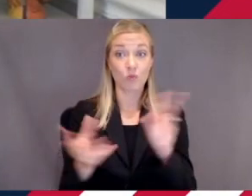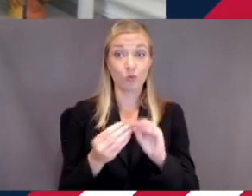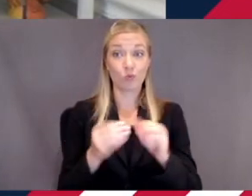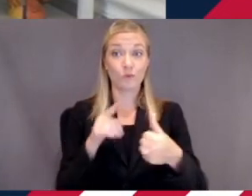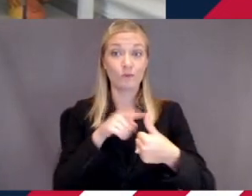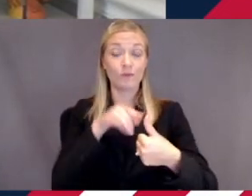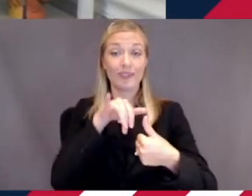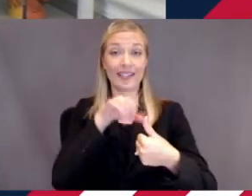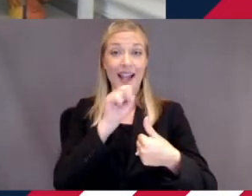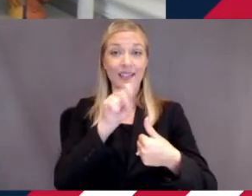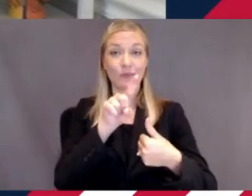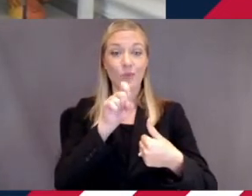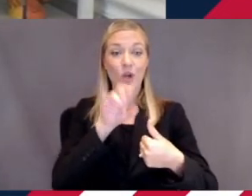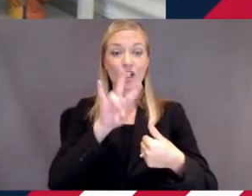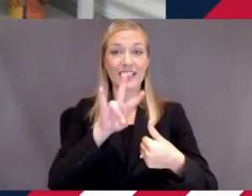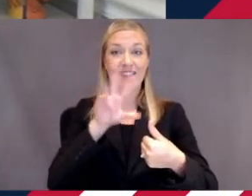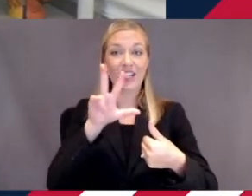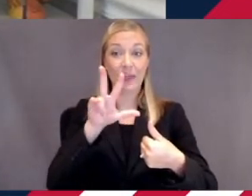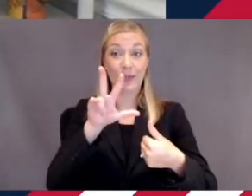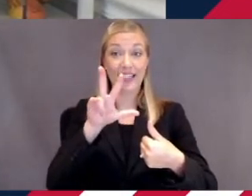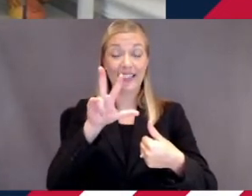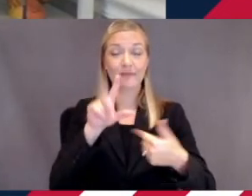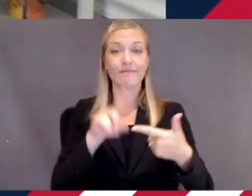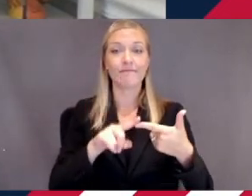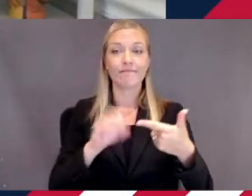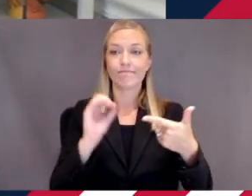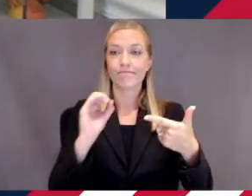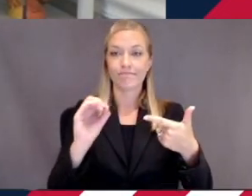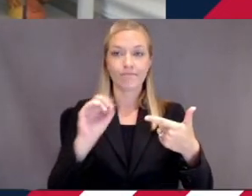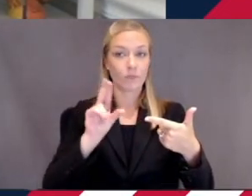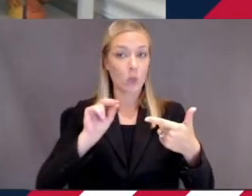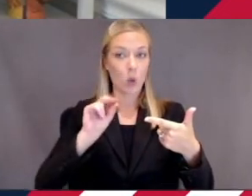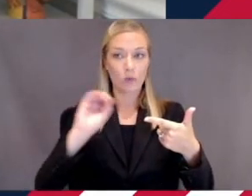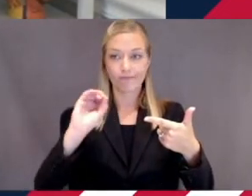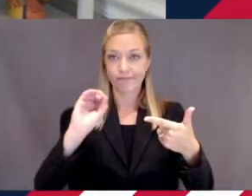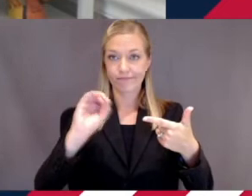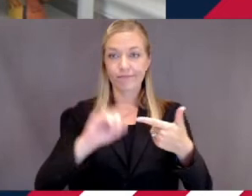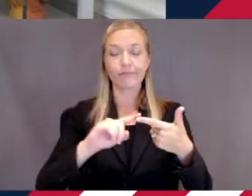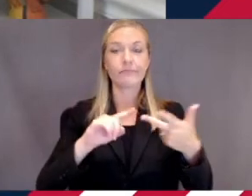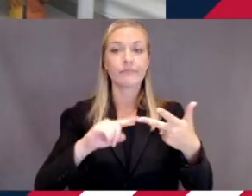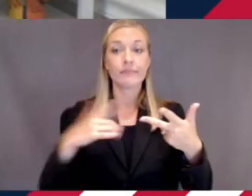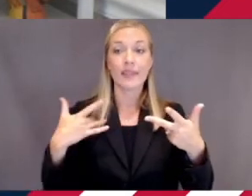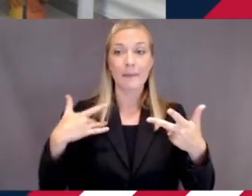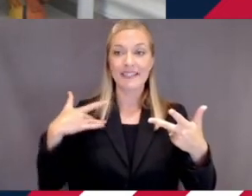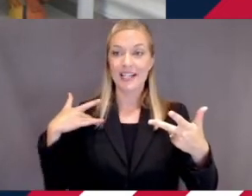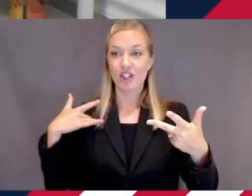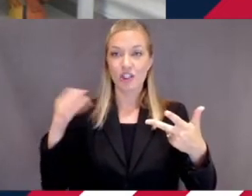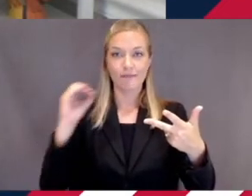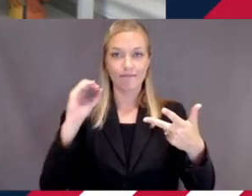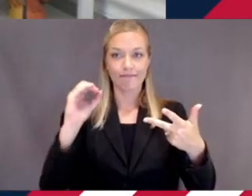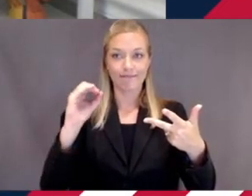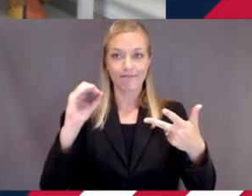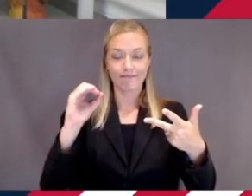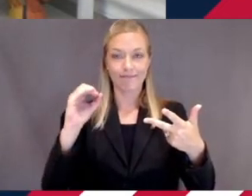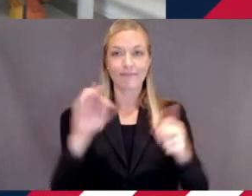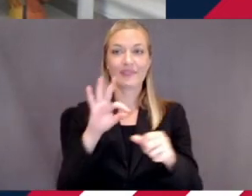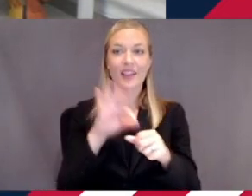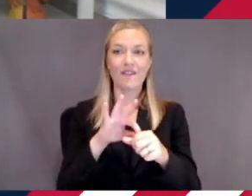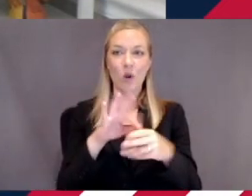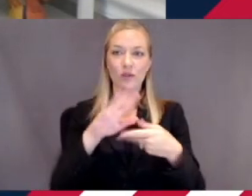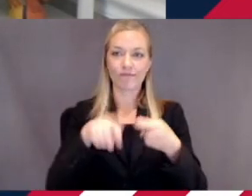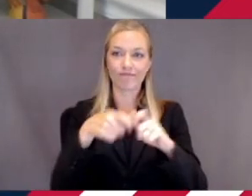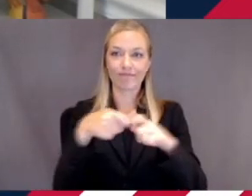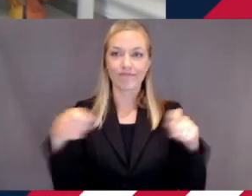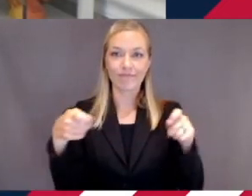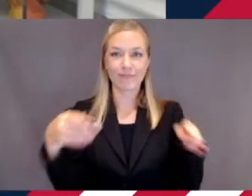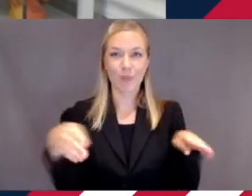173 yeses, 0 noes, and 0 abstentions. The vote is now closed on proposal